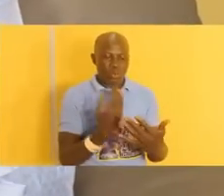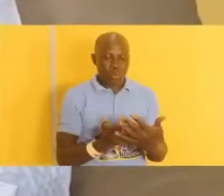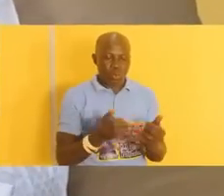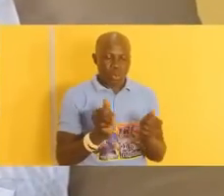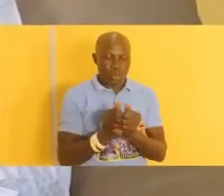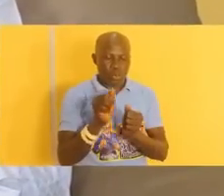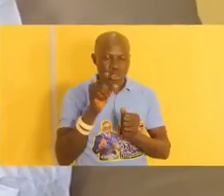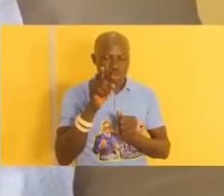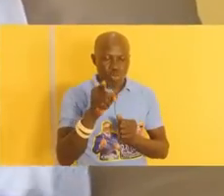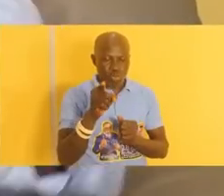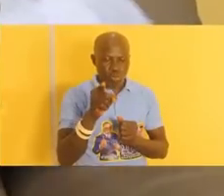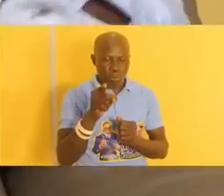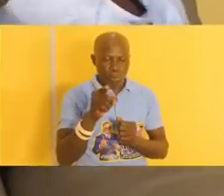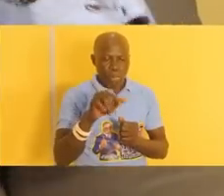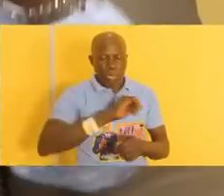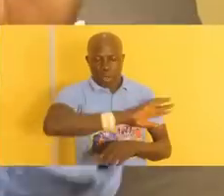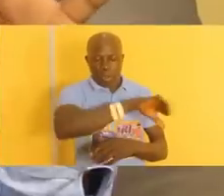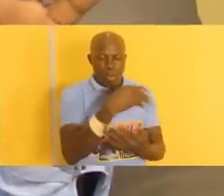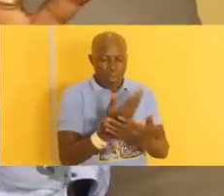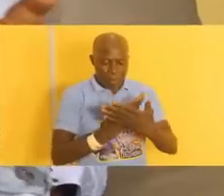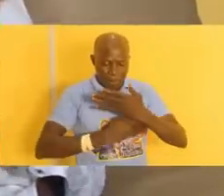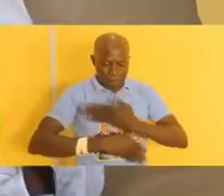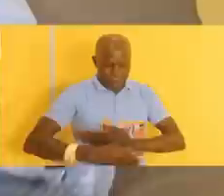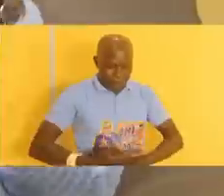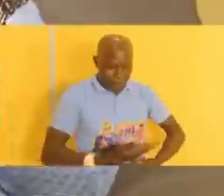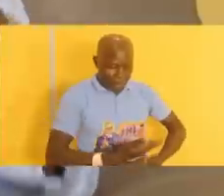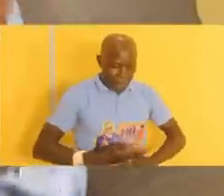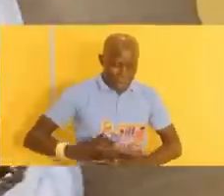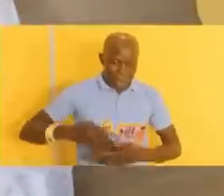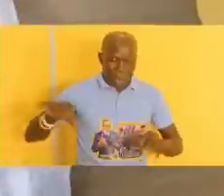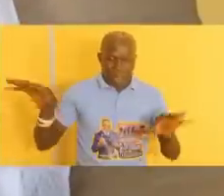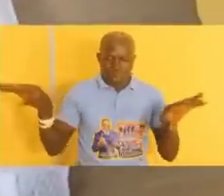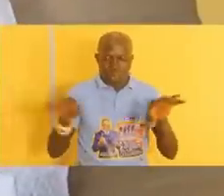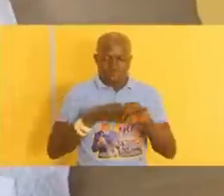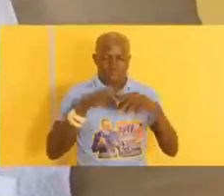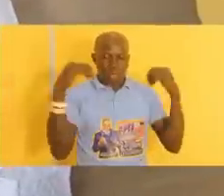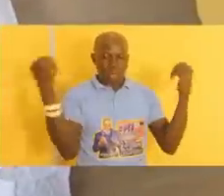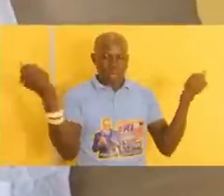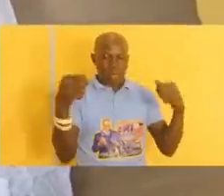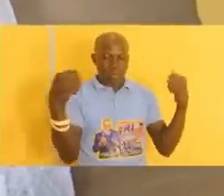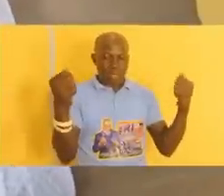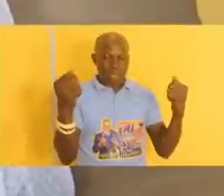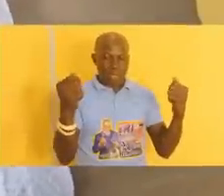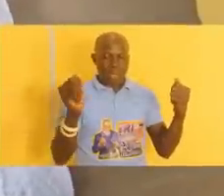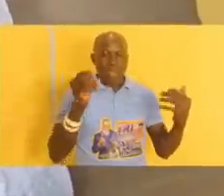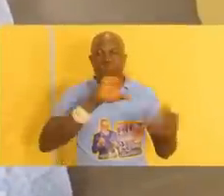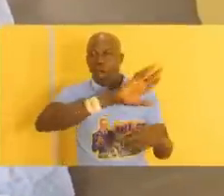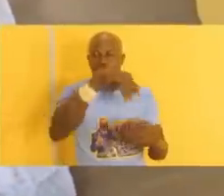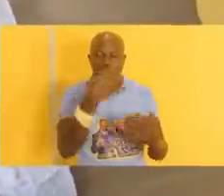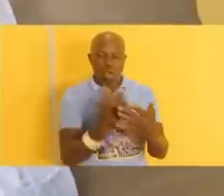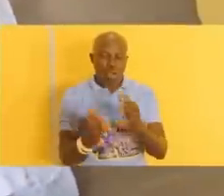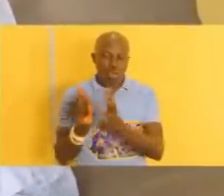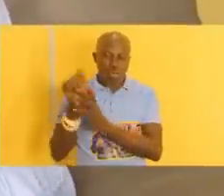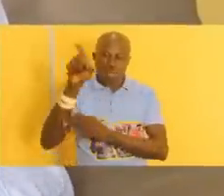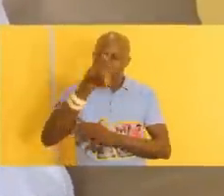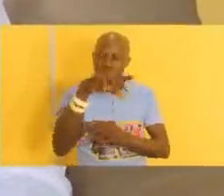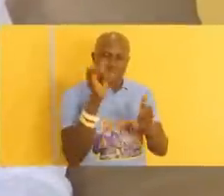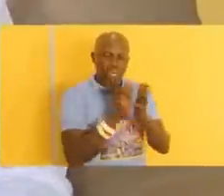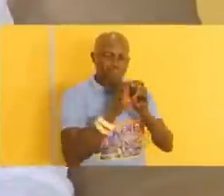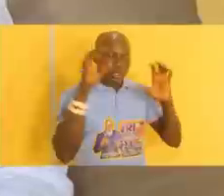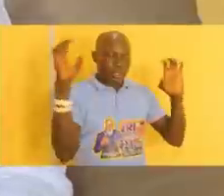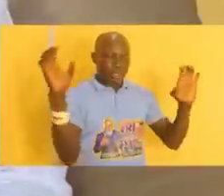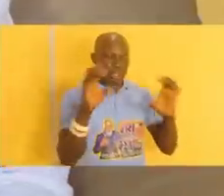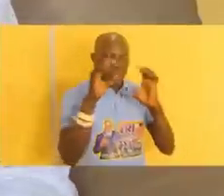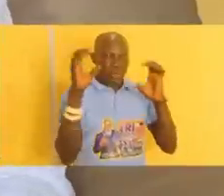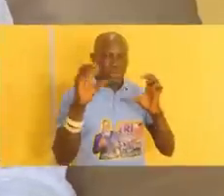fun. As we dwell with you. Gbe yo lojo bi oni. Also the brother celebrating. Oni wedding anniversary. People celebrating wedding anniversary. You that are celebrating. Eyin